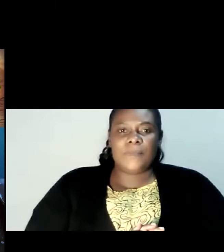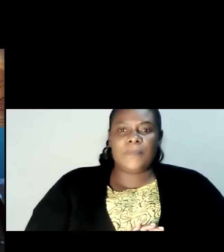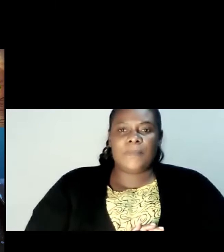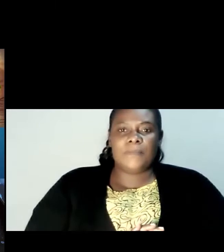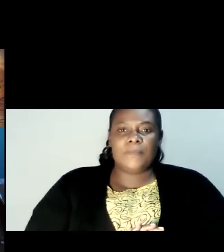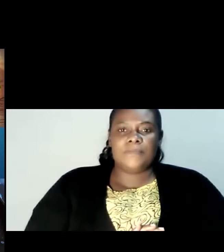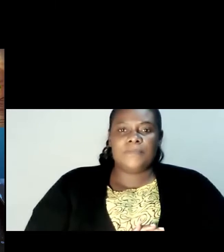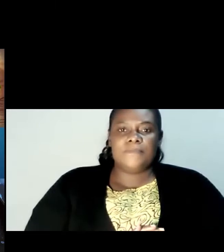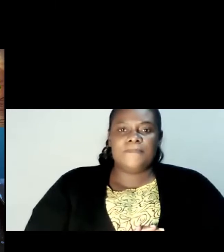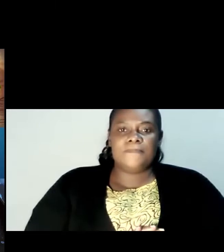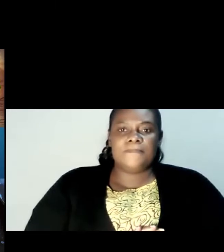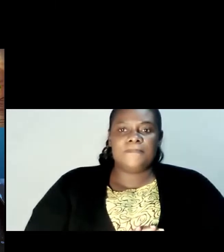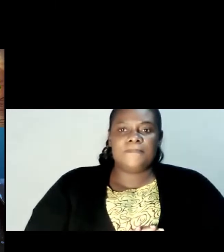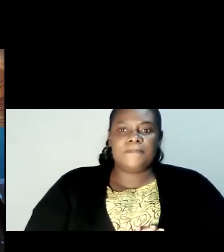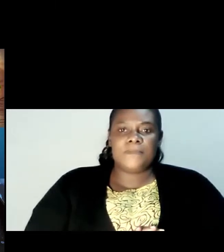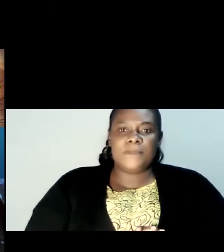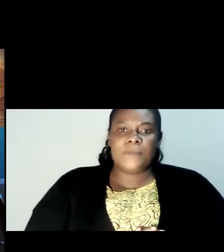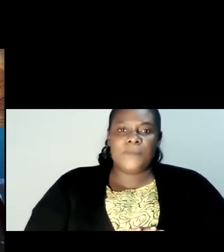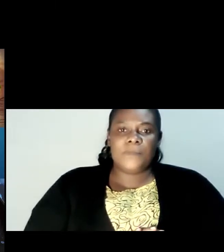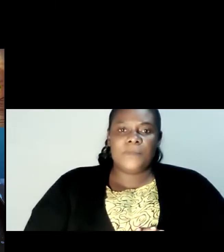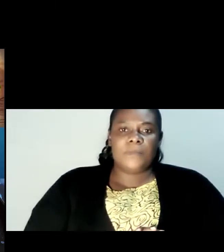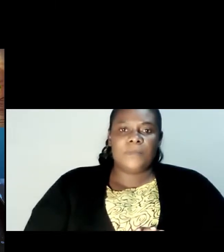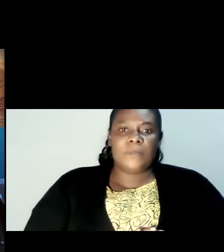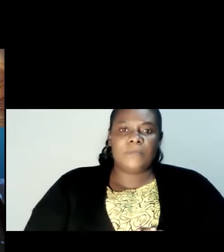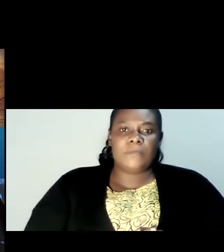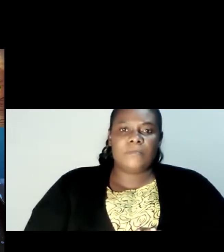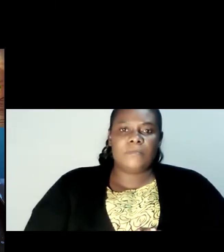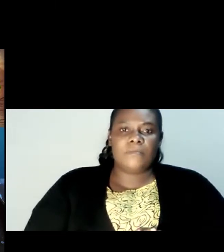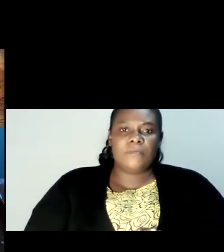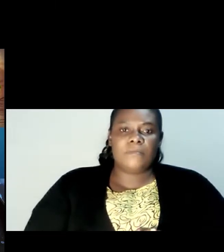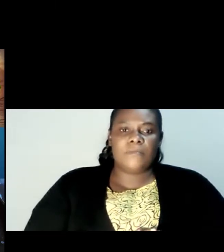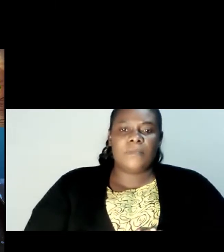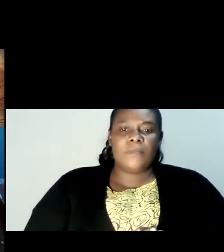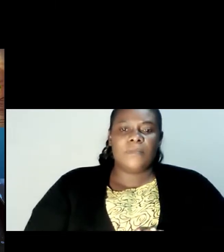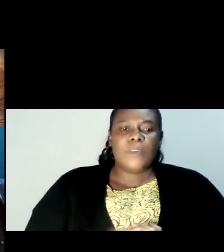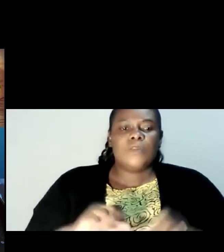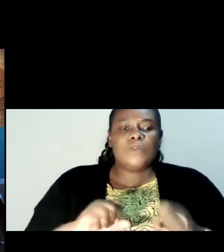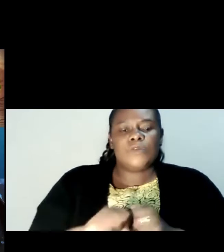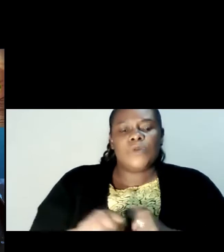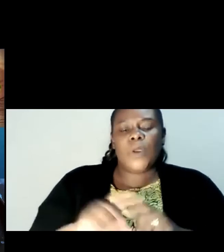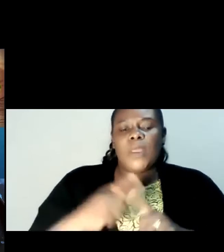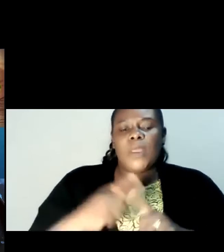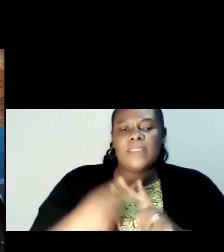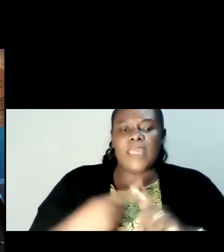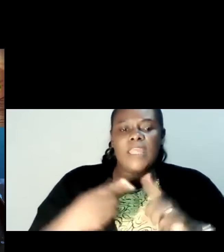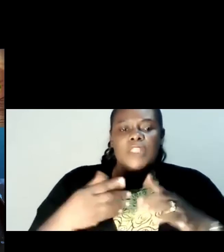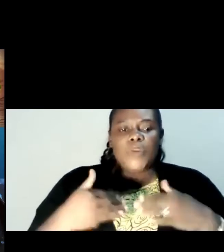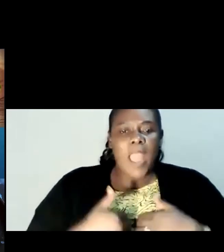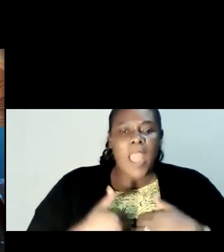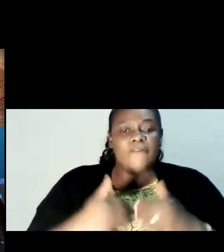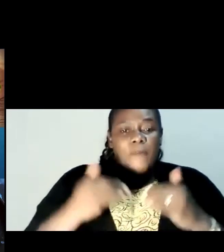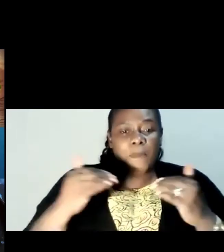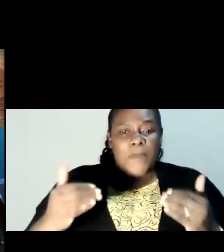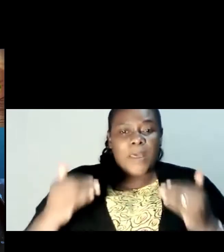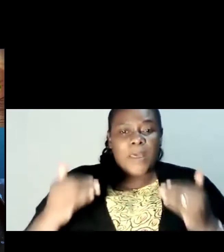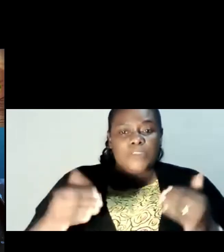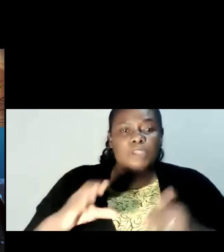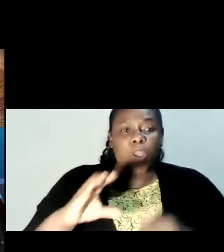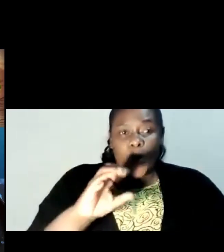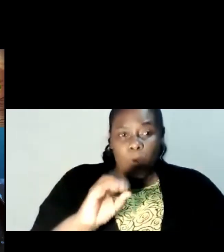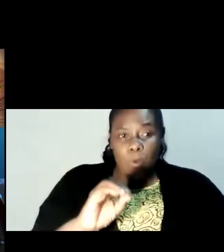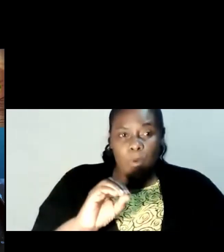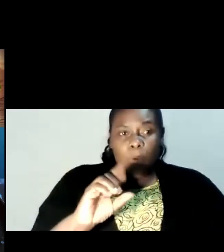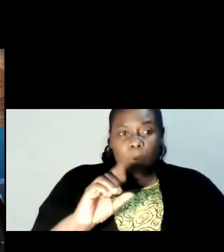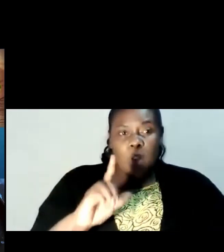our blood vessels in the form of something called cholesterol, and this can then reduce the blood flow